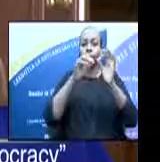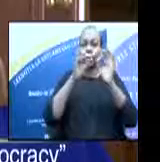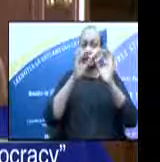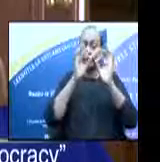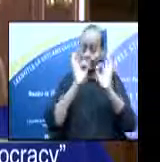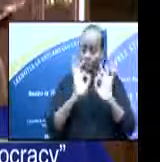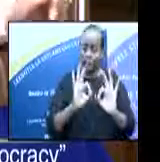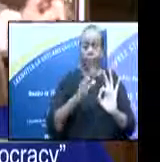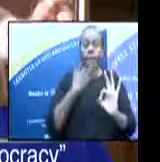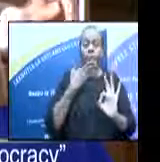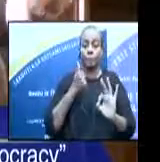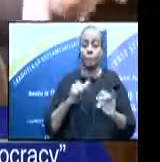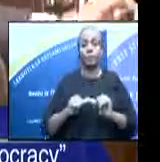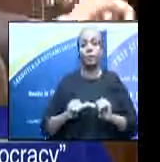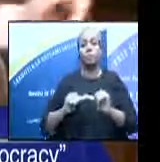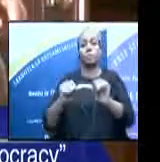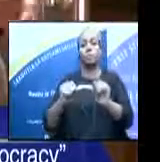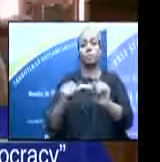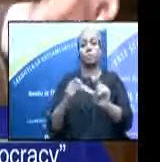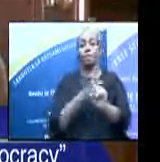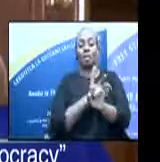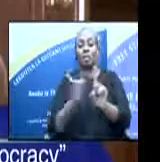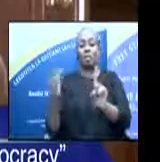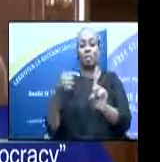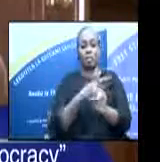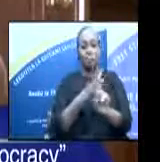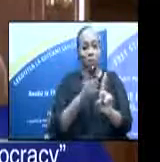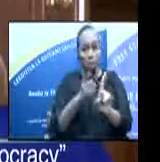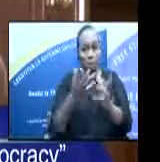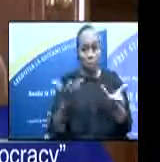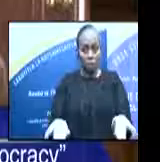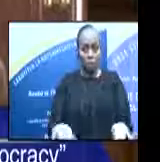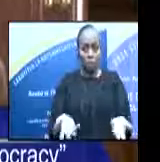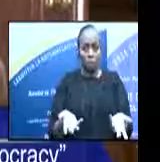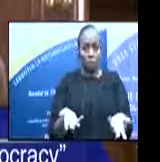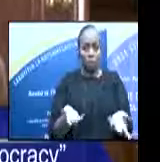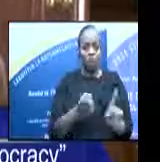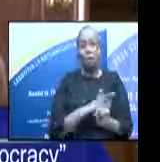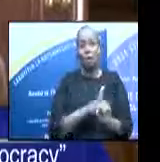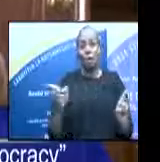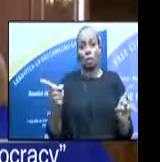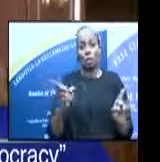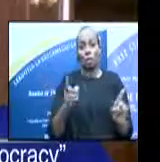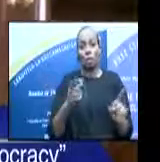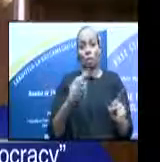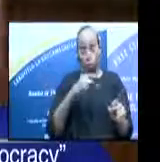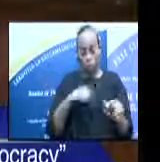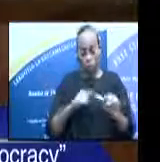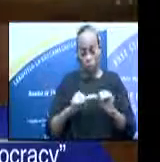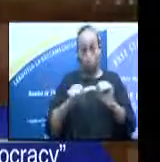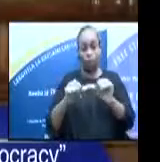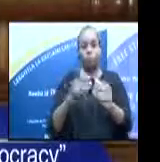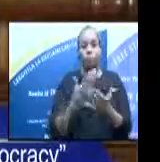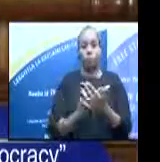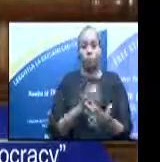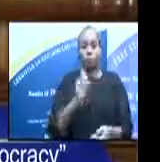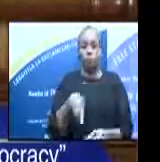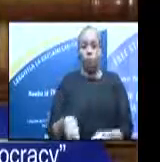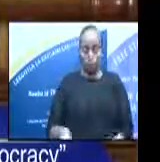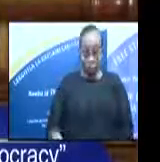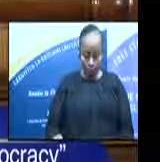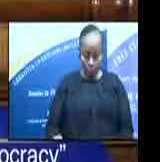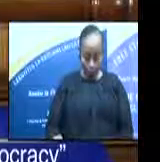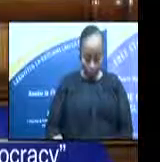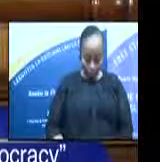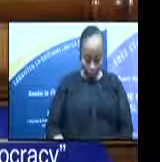please proceed, Speaker, and avoid this? I think let us proceed, honorable members.